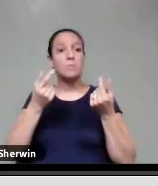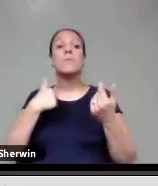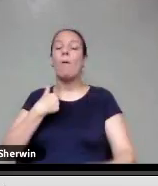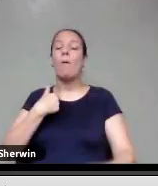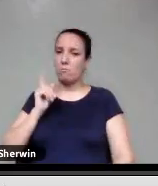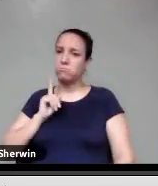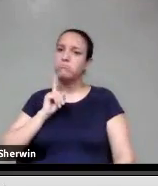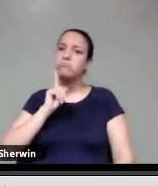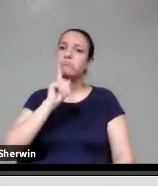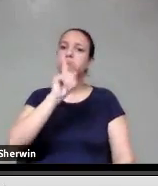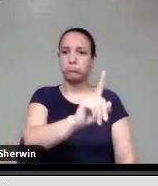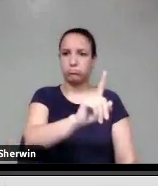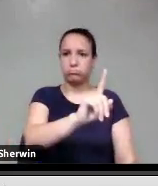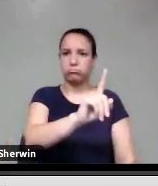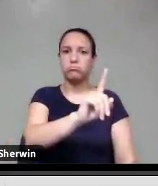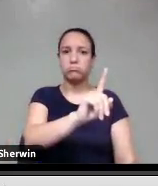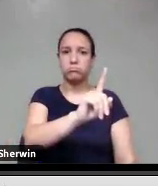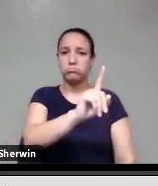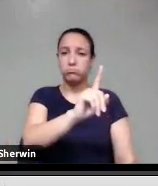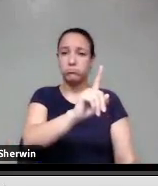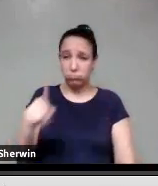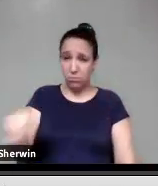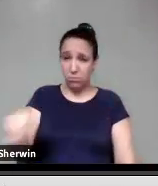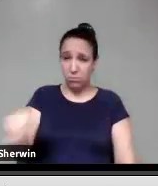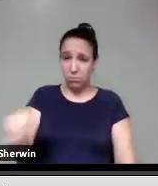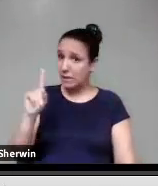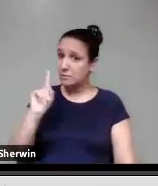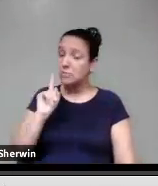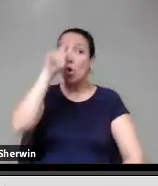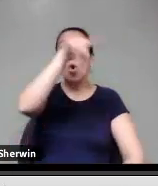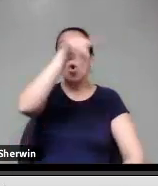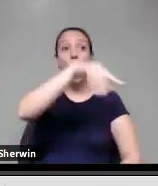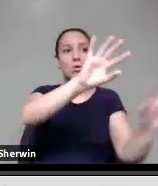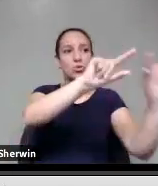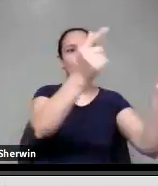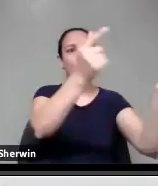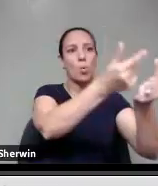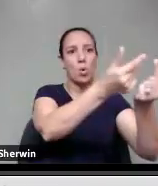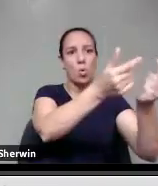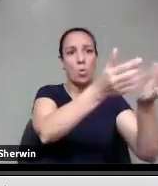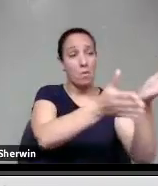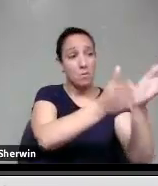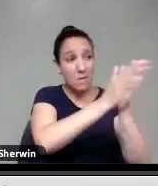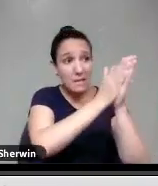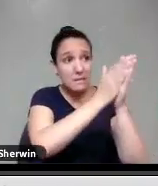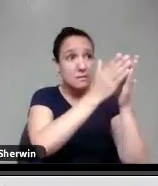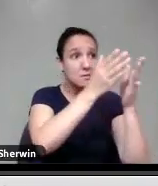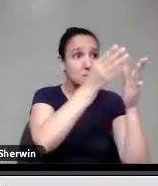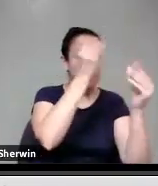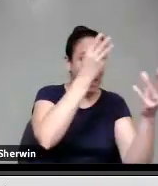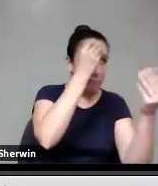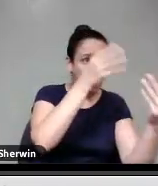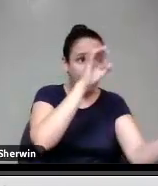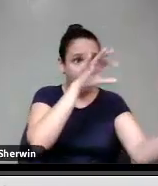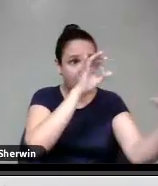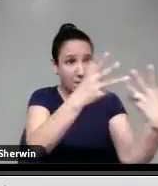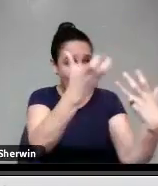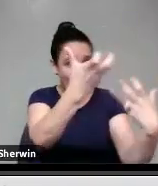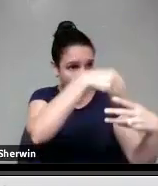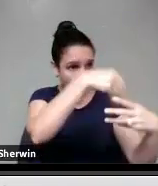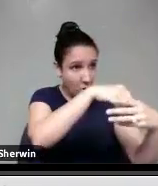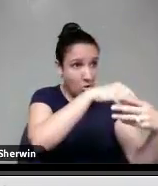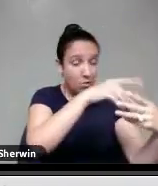So have any of you gone out to a group to try to solicit input from them and involve them in your decision-making